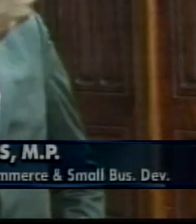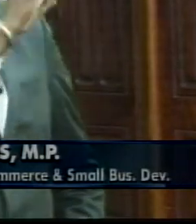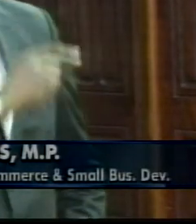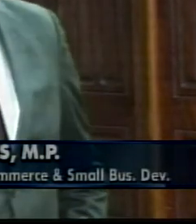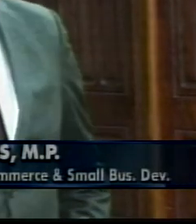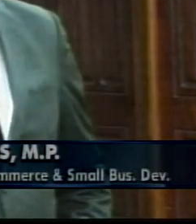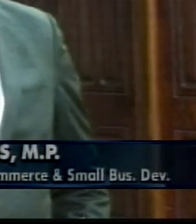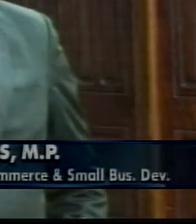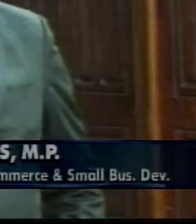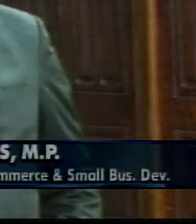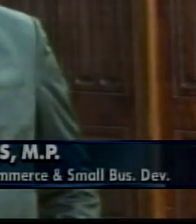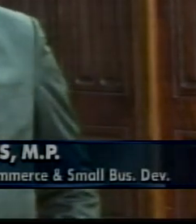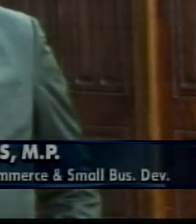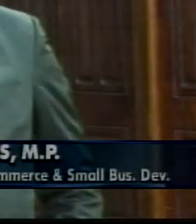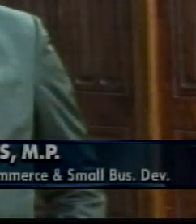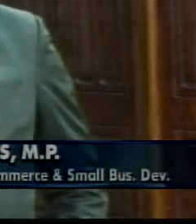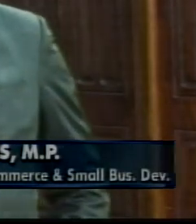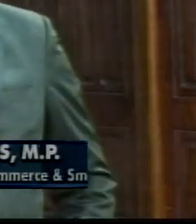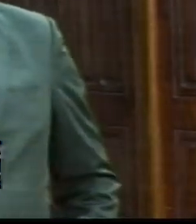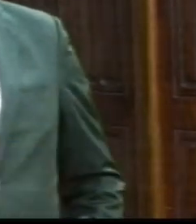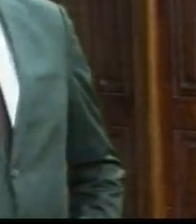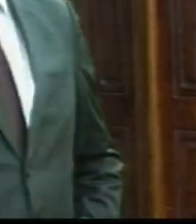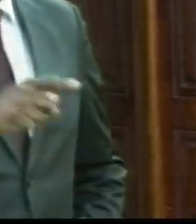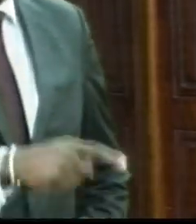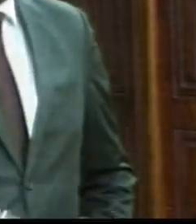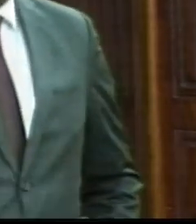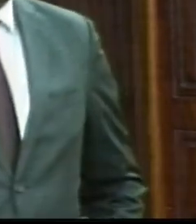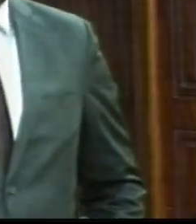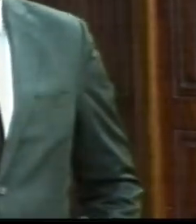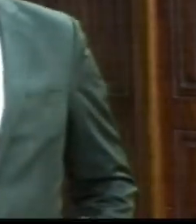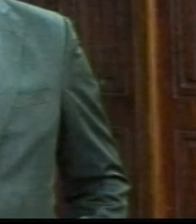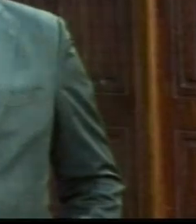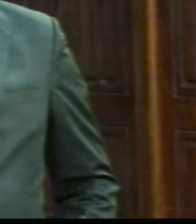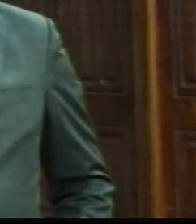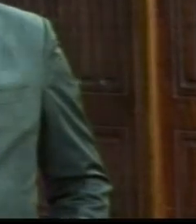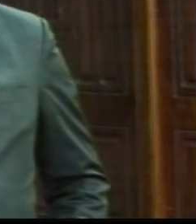not go to work too often, they do not produce.